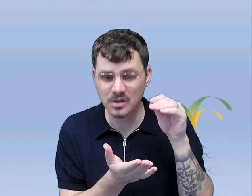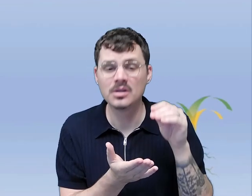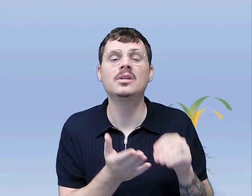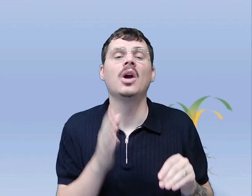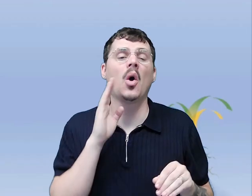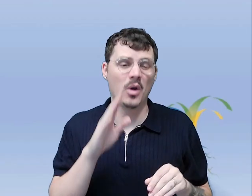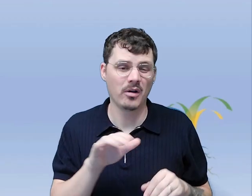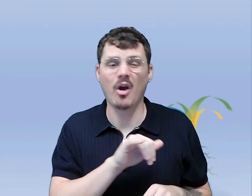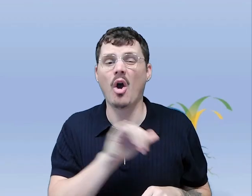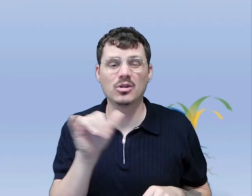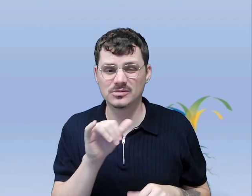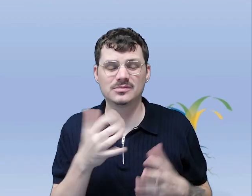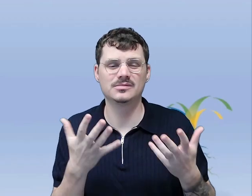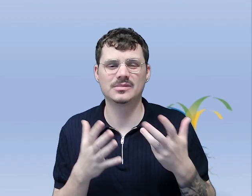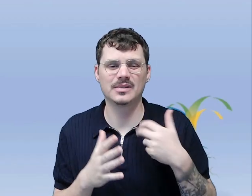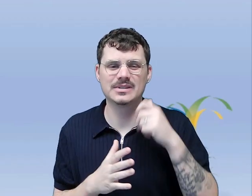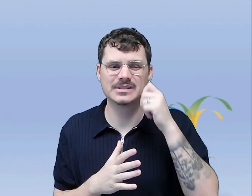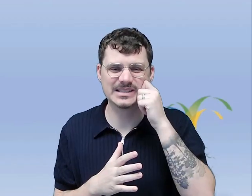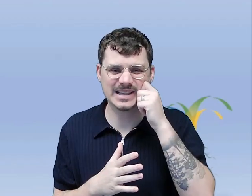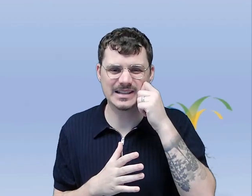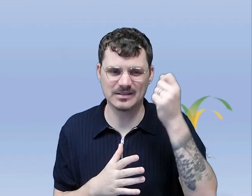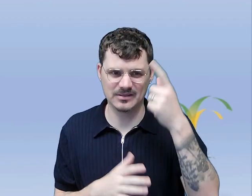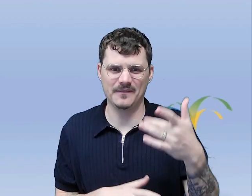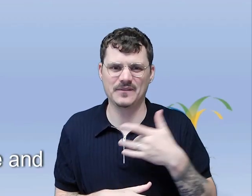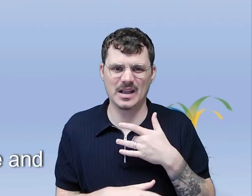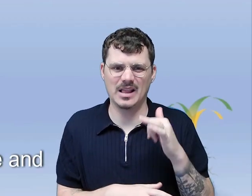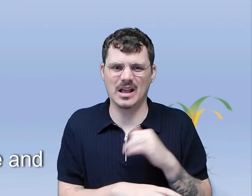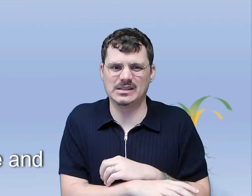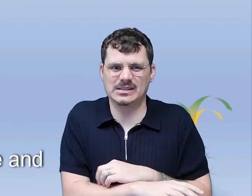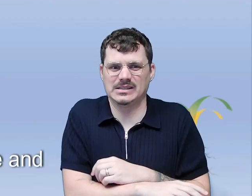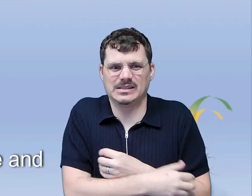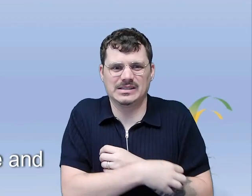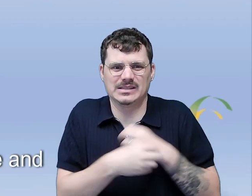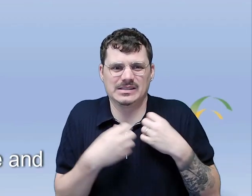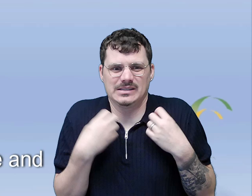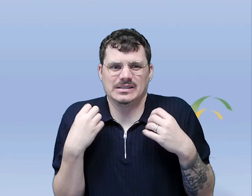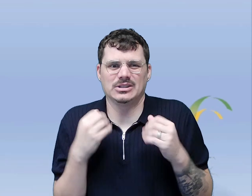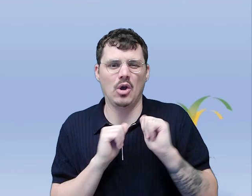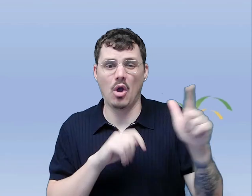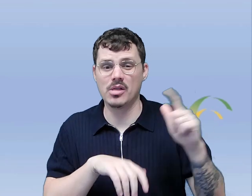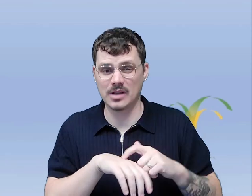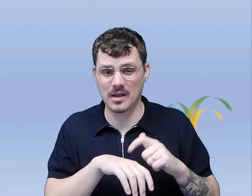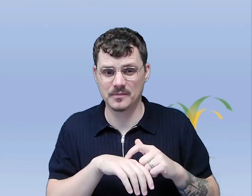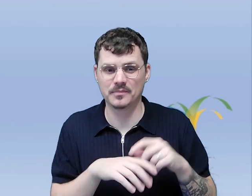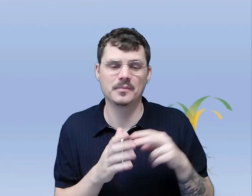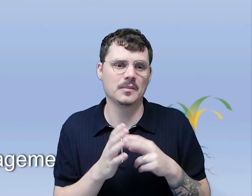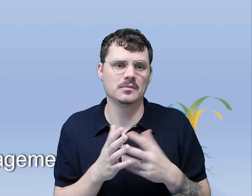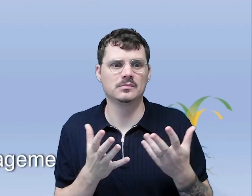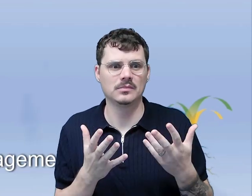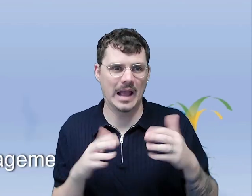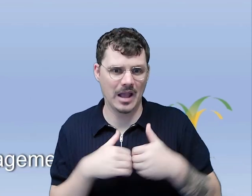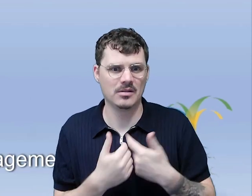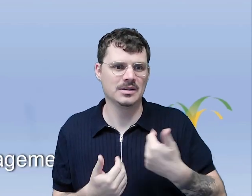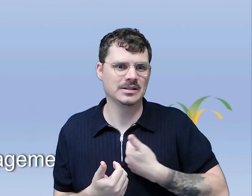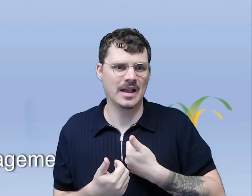learning, they will also have a skin that feels like it's crawling inside and out all the time, which